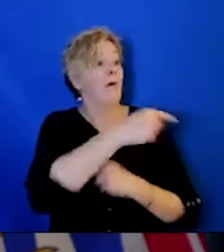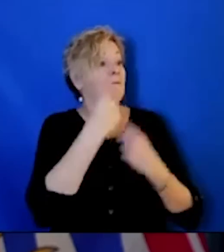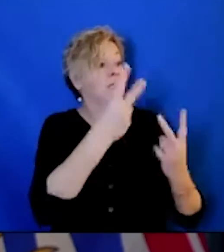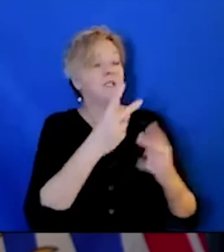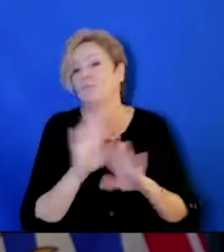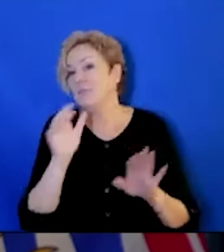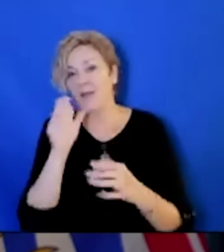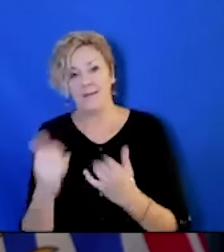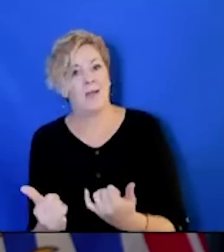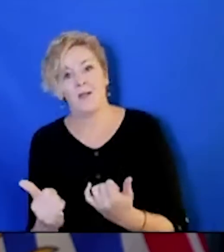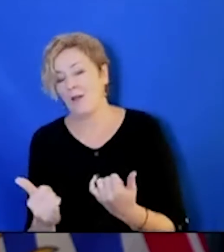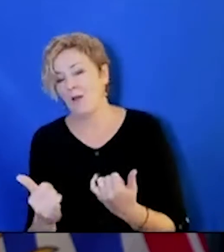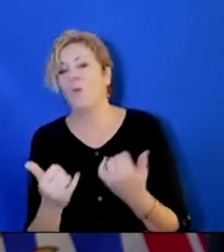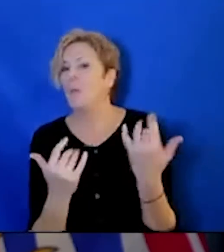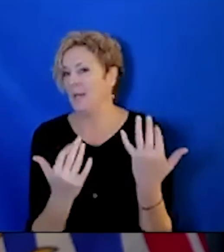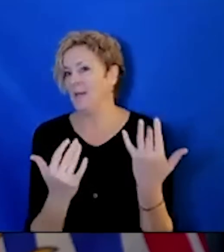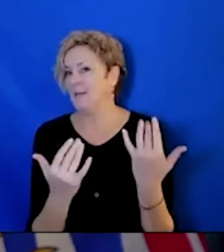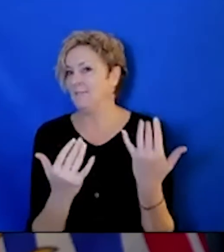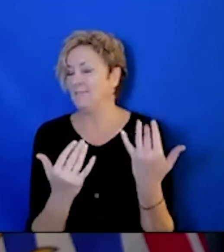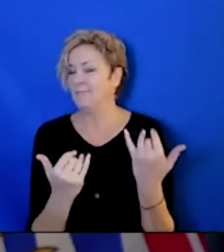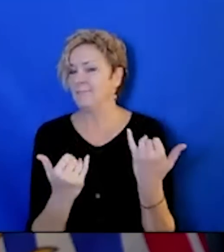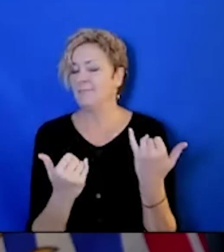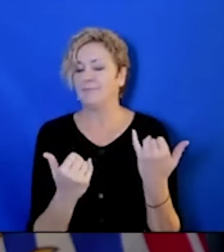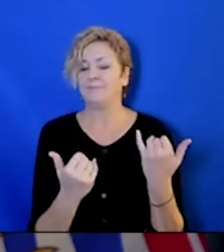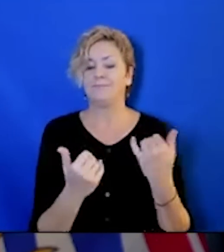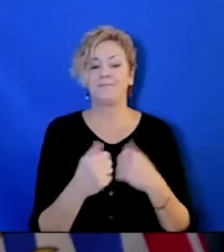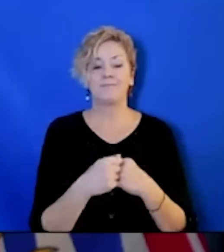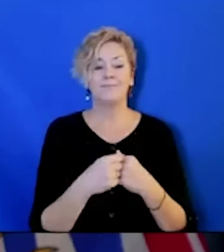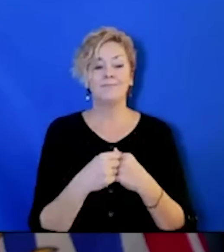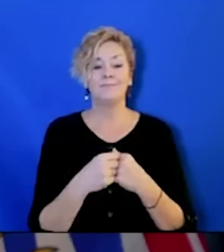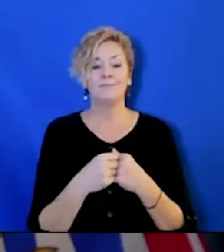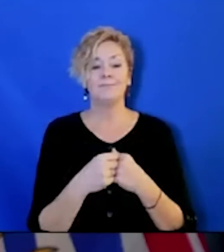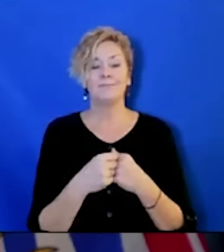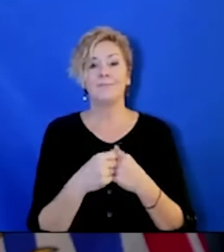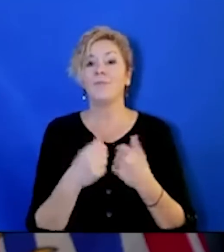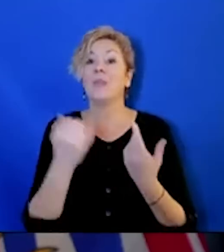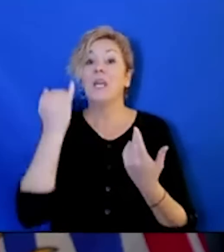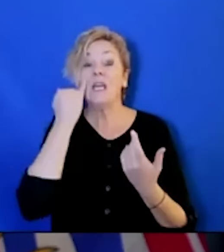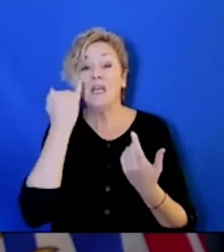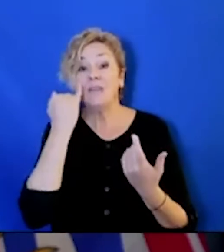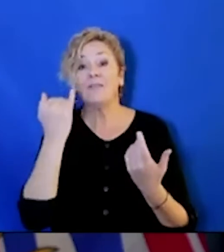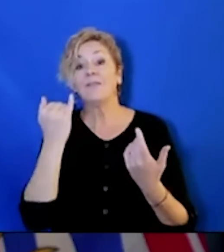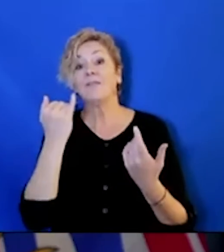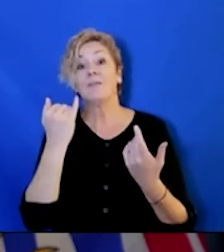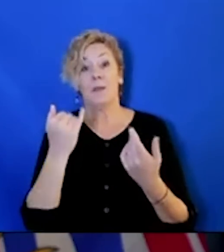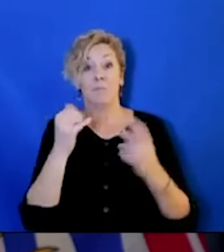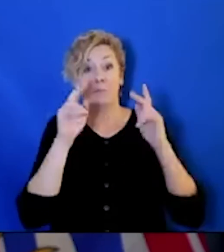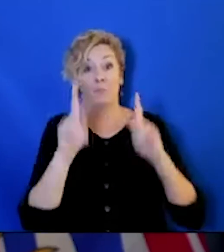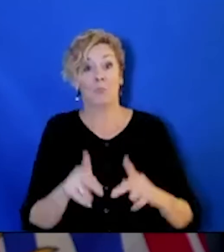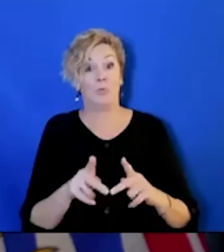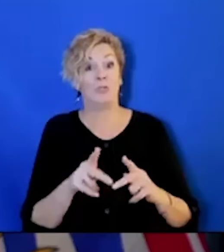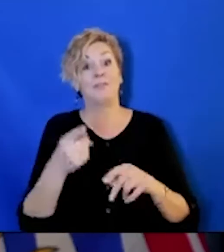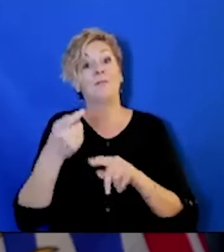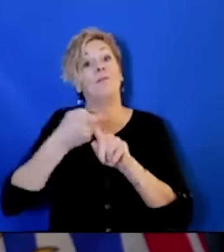is safe. We know that when we come into an area where there's higher transmission in the community, we take on that risk and